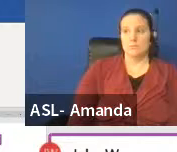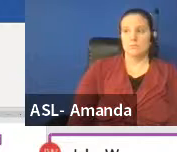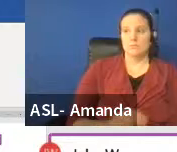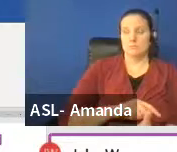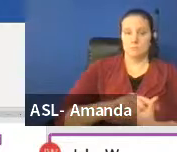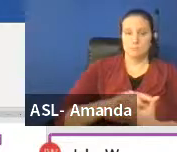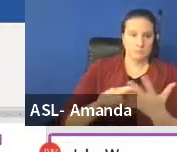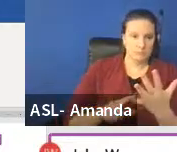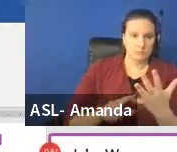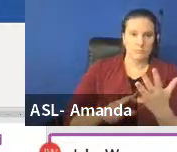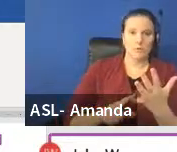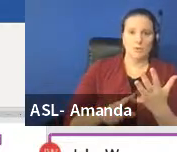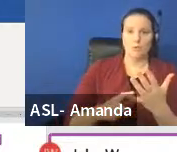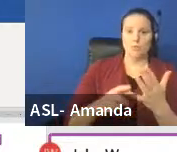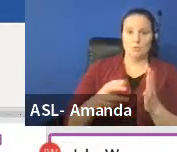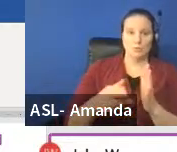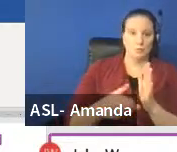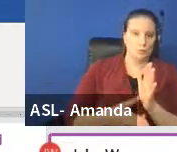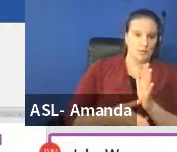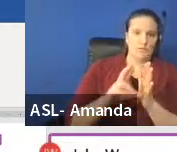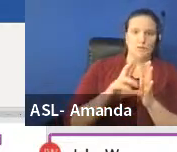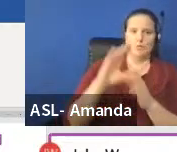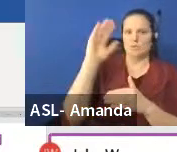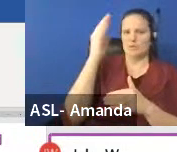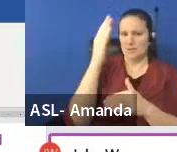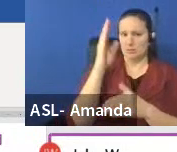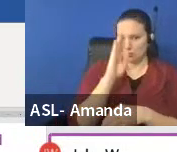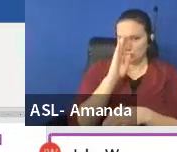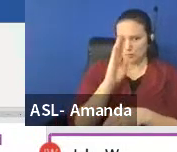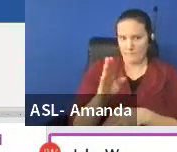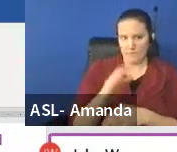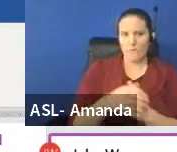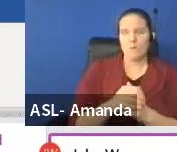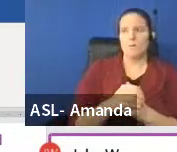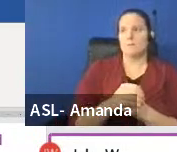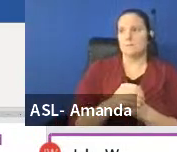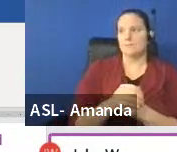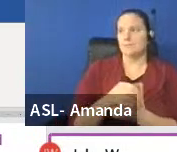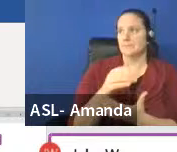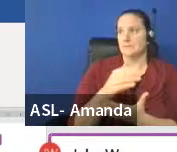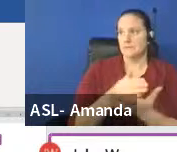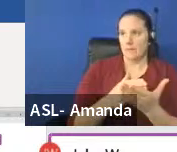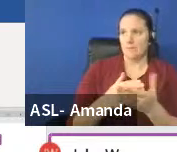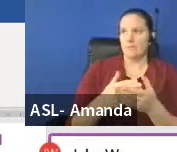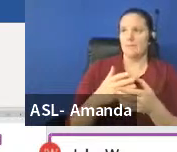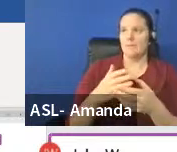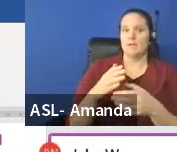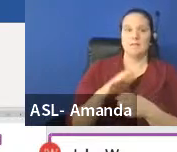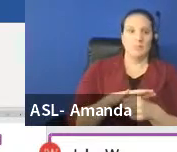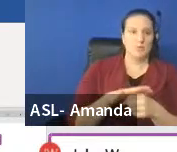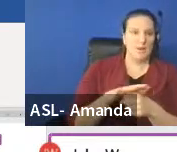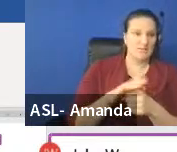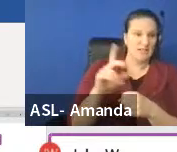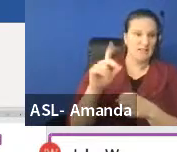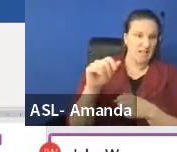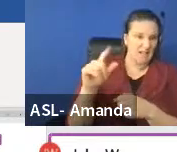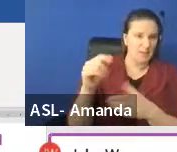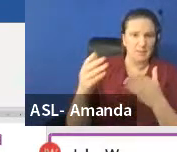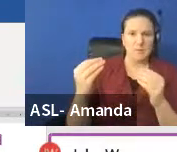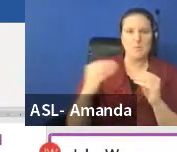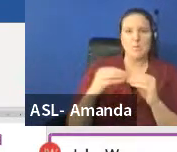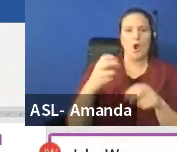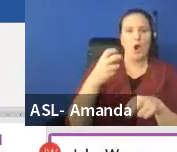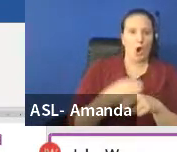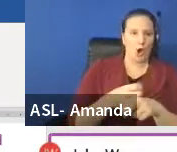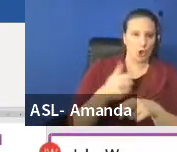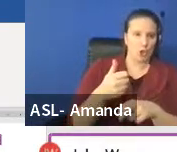our review of them, seem pretty straightforward. Some of the demographic data might be harder to get